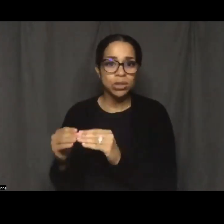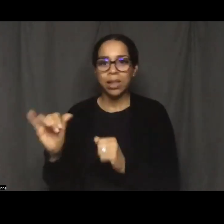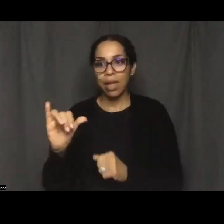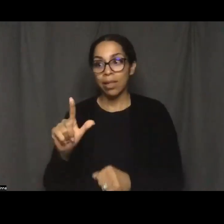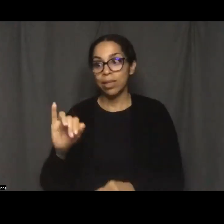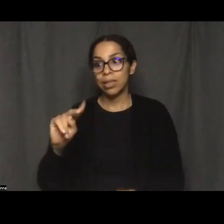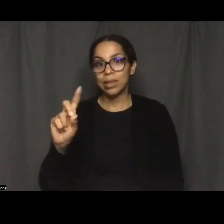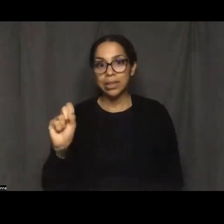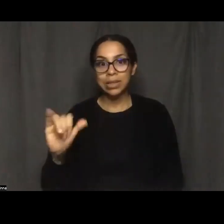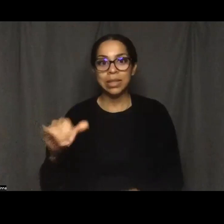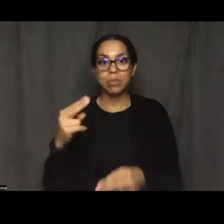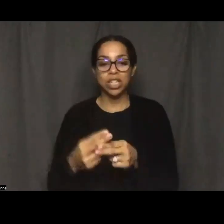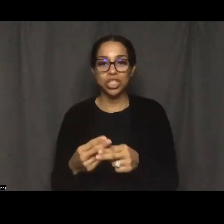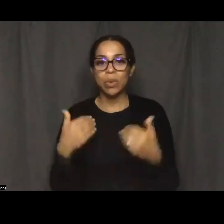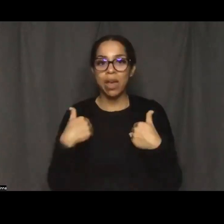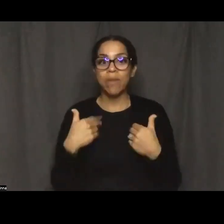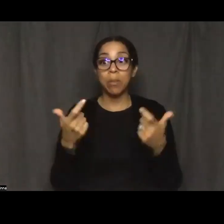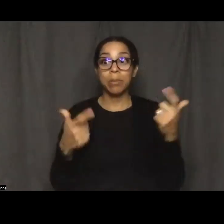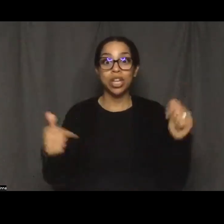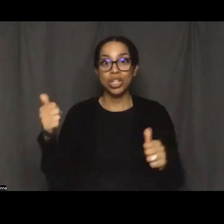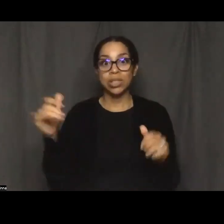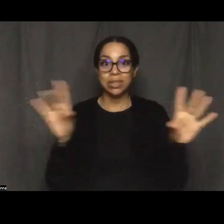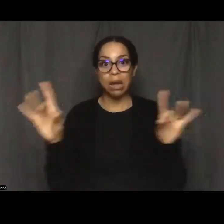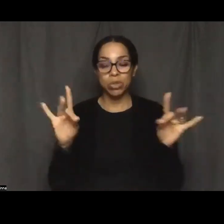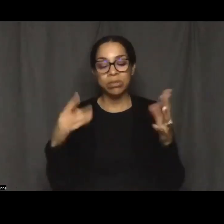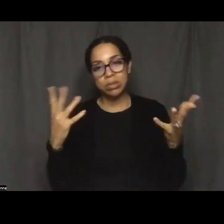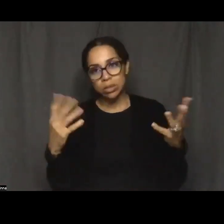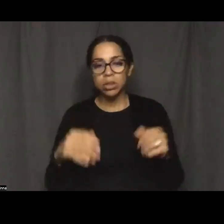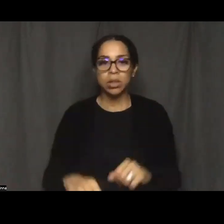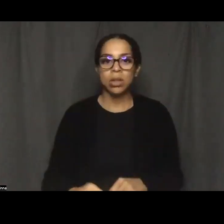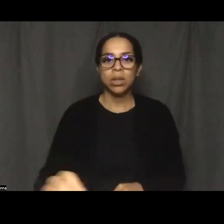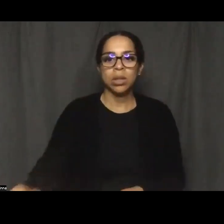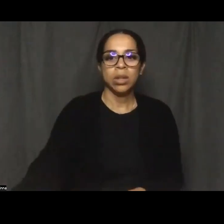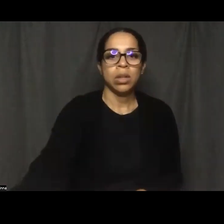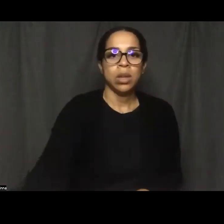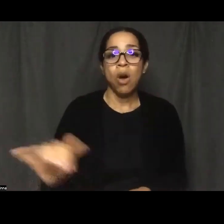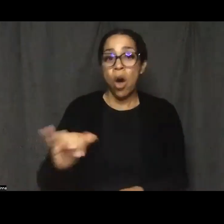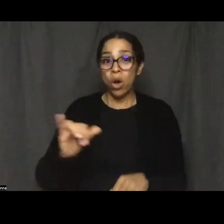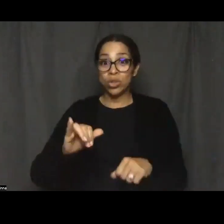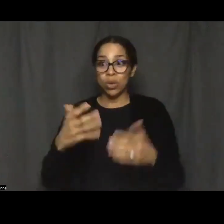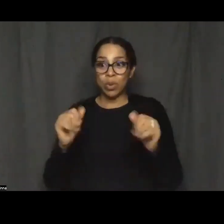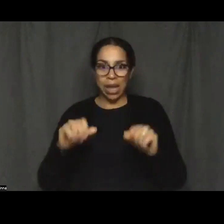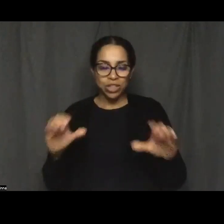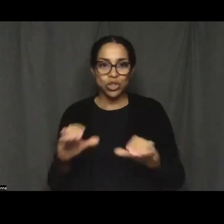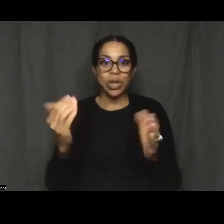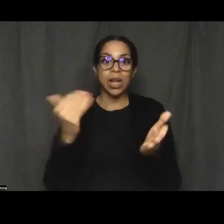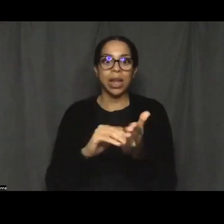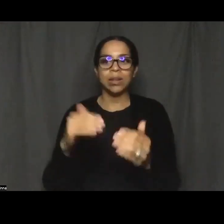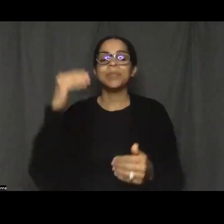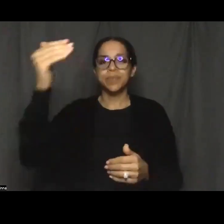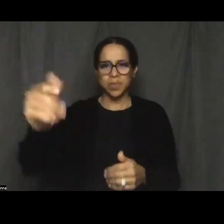big sample, for better, for worse, but also being able to do it again in 2025.